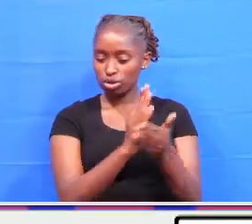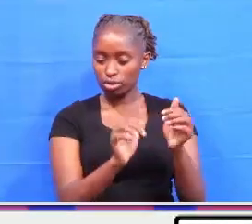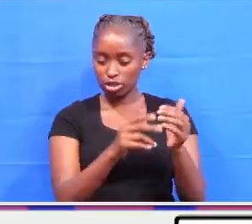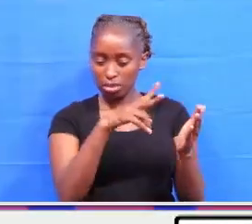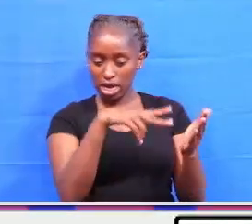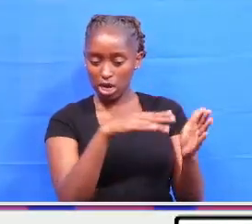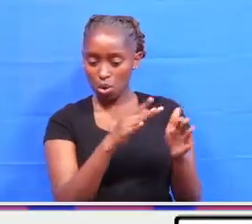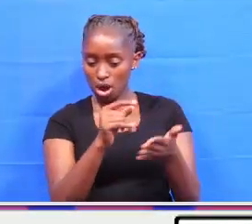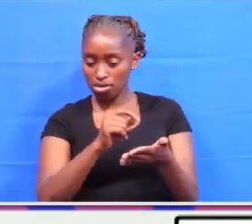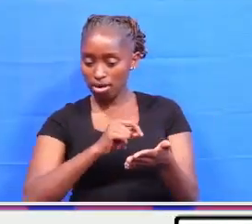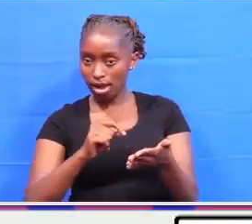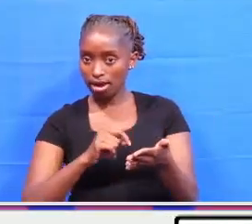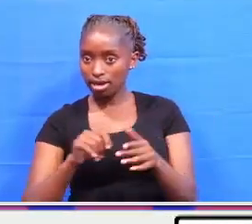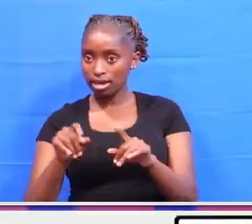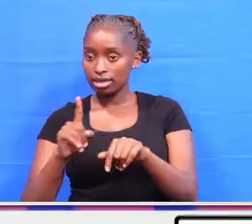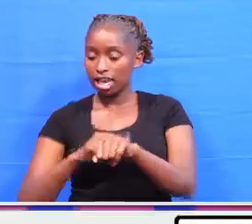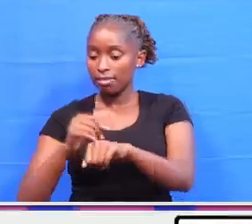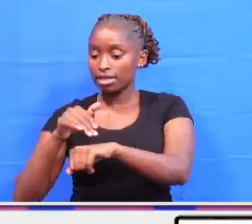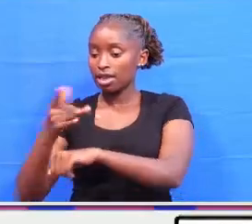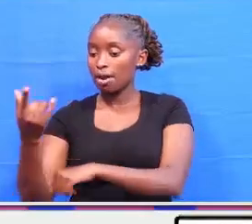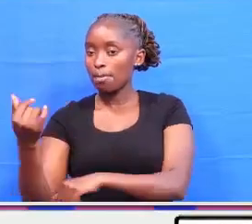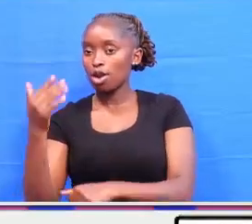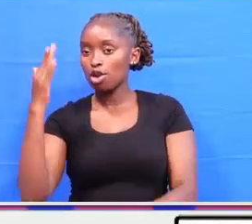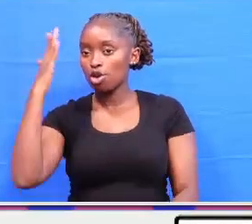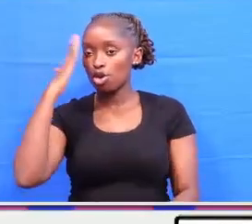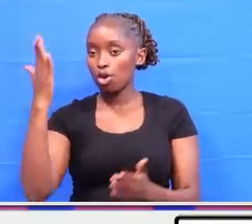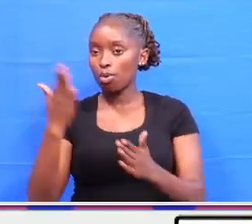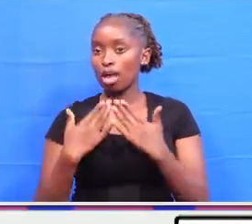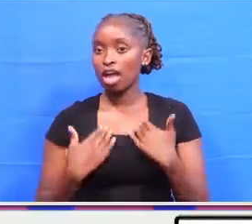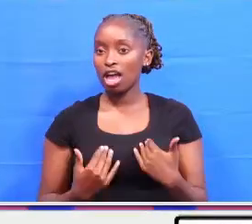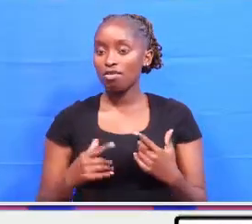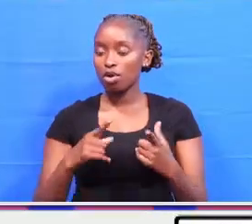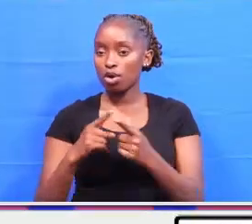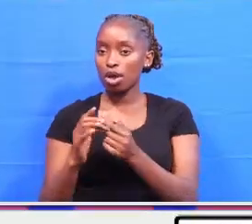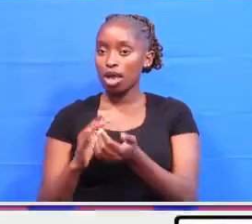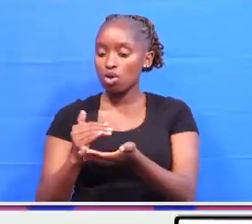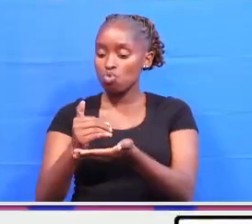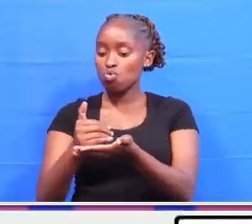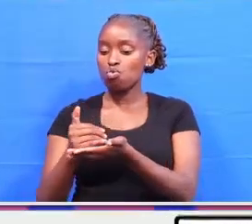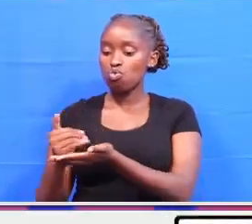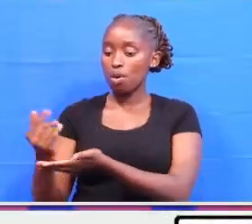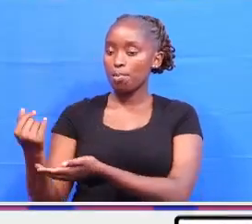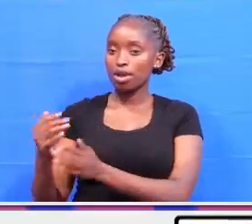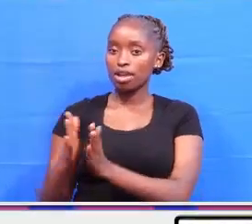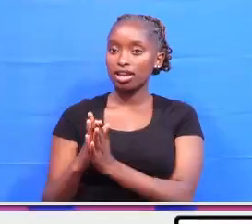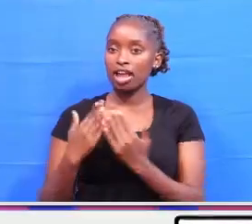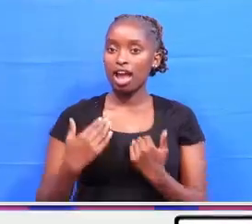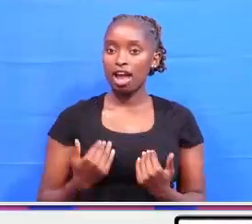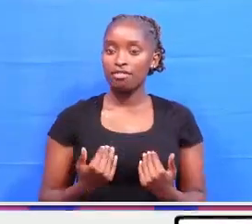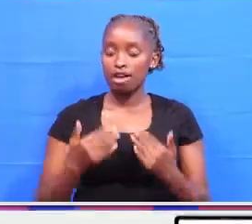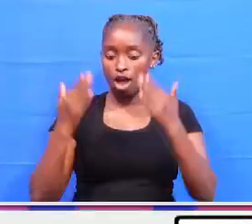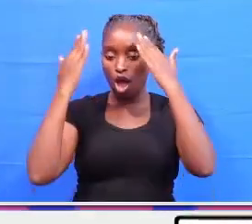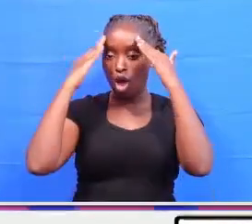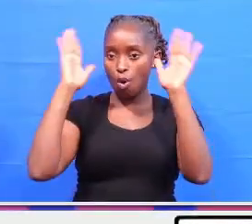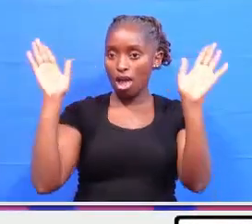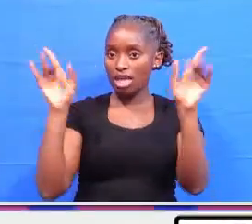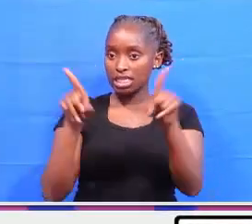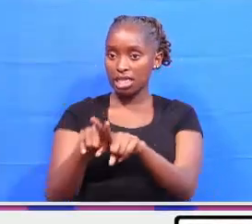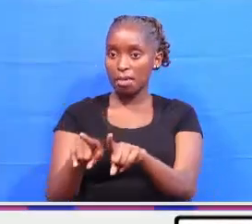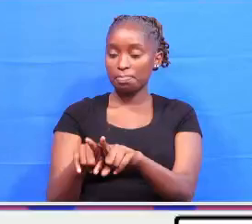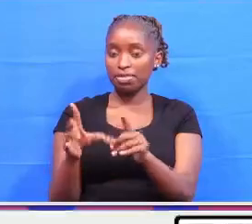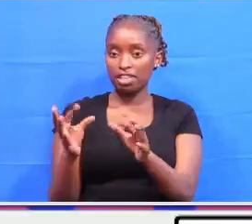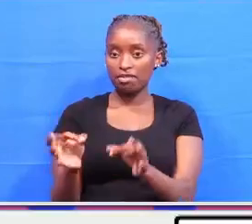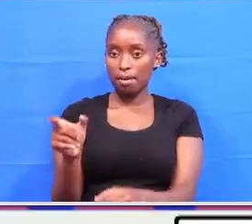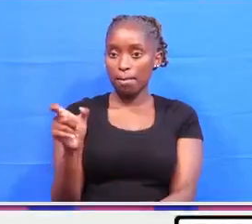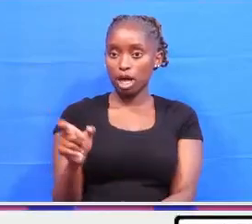money, she's aware. Right. And she knows where to go and withdraw the money from. And she has her record. And she's also aware that if